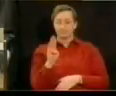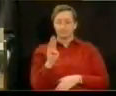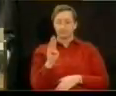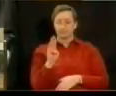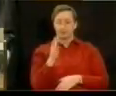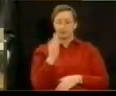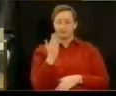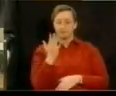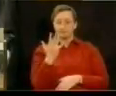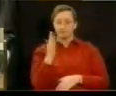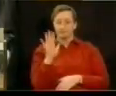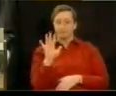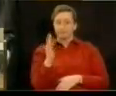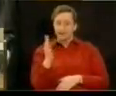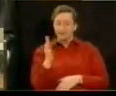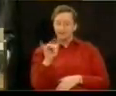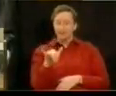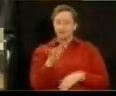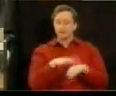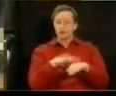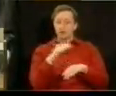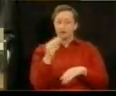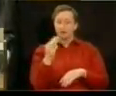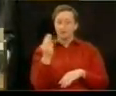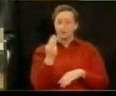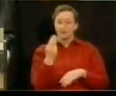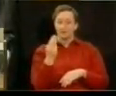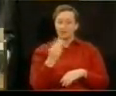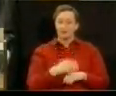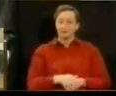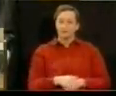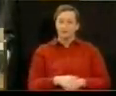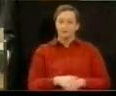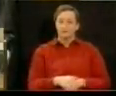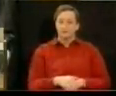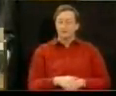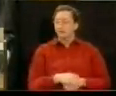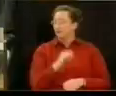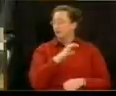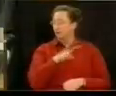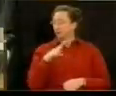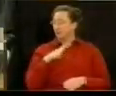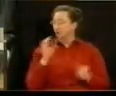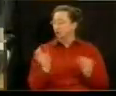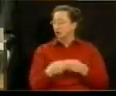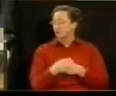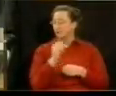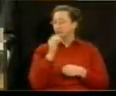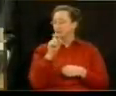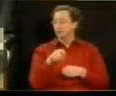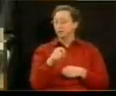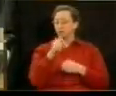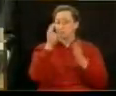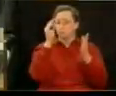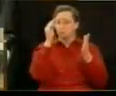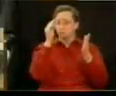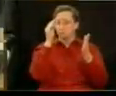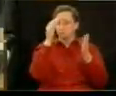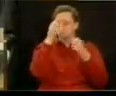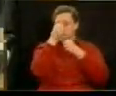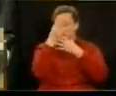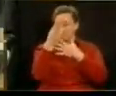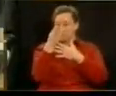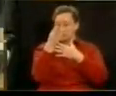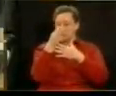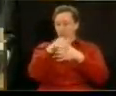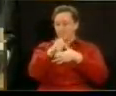5th, which is a Monday, and that subsequently the commission office notify the rest of this commission of those people interested